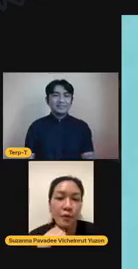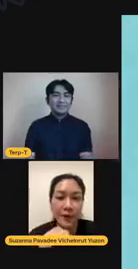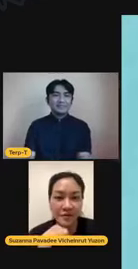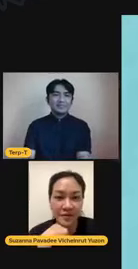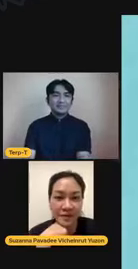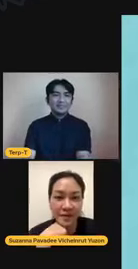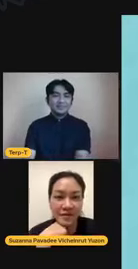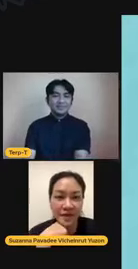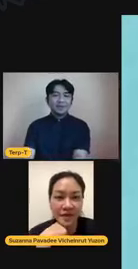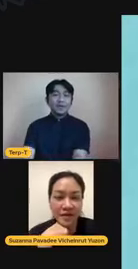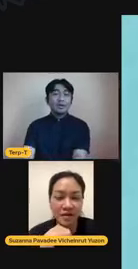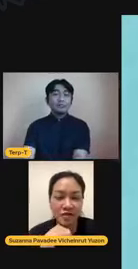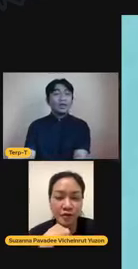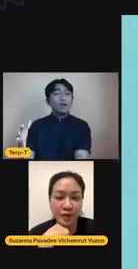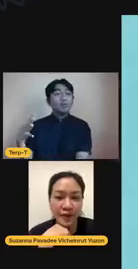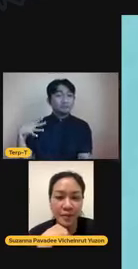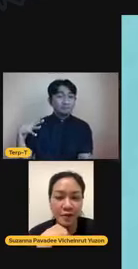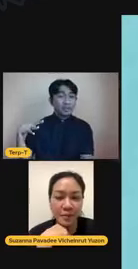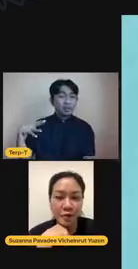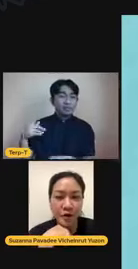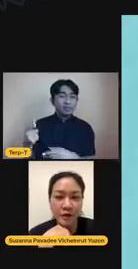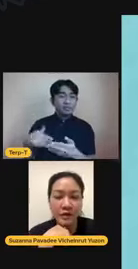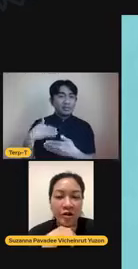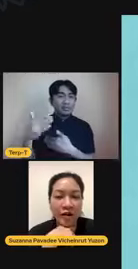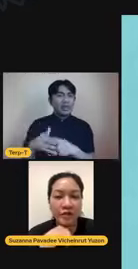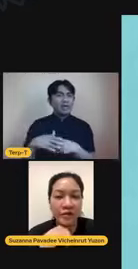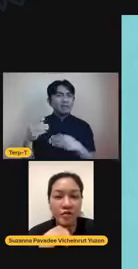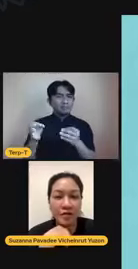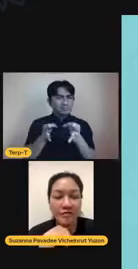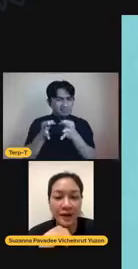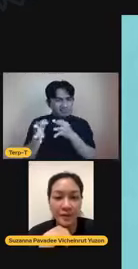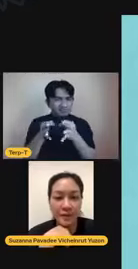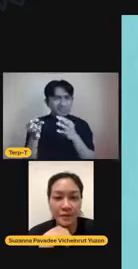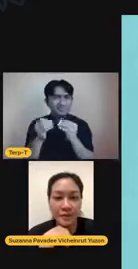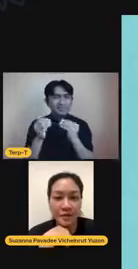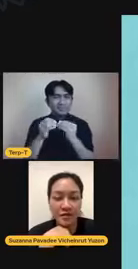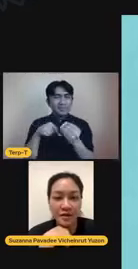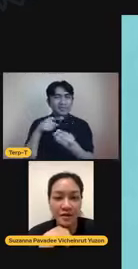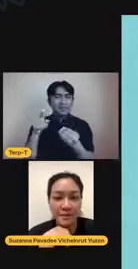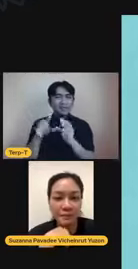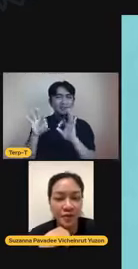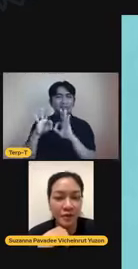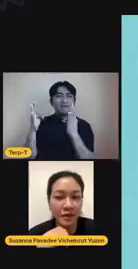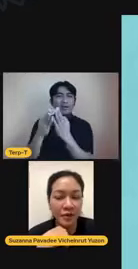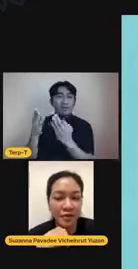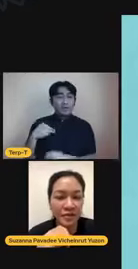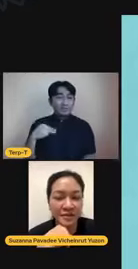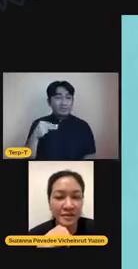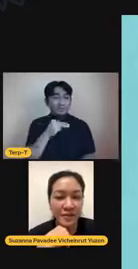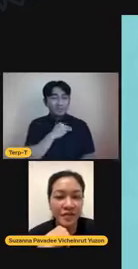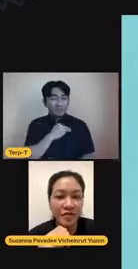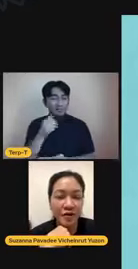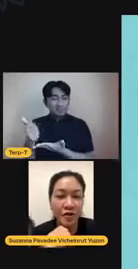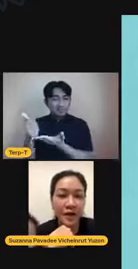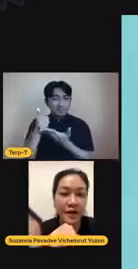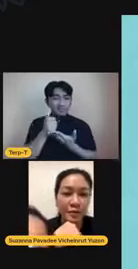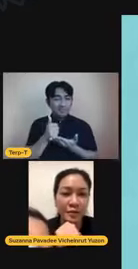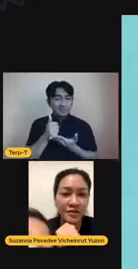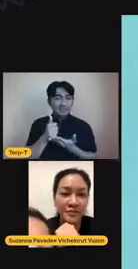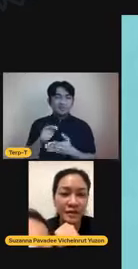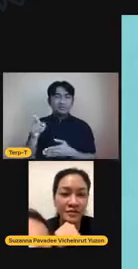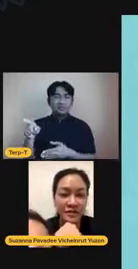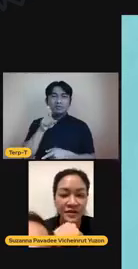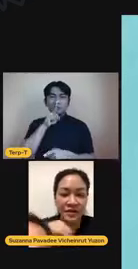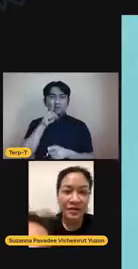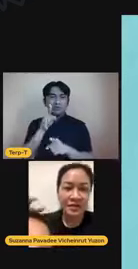please. While we're waiting for the next slide, I can also elaborate more on how we use our family members. We know the siblings are great help.